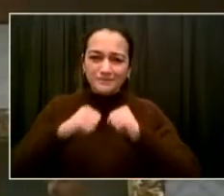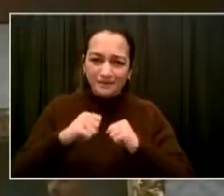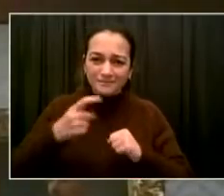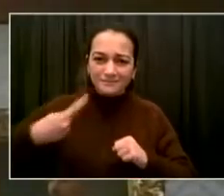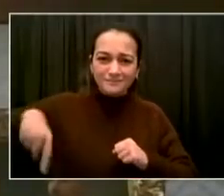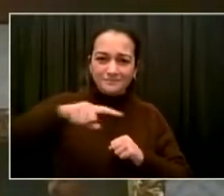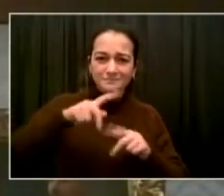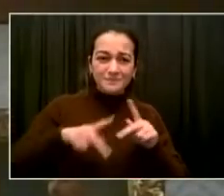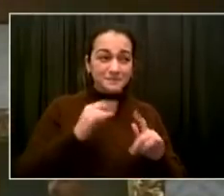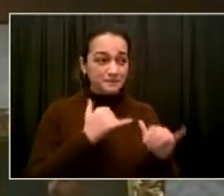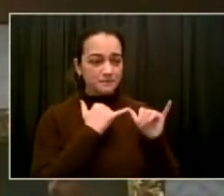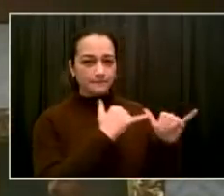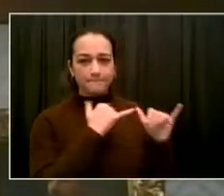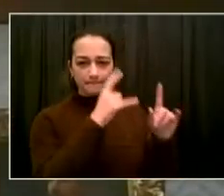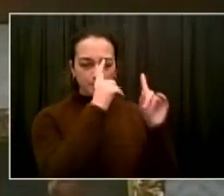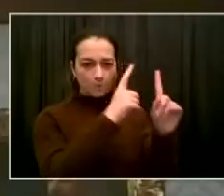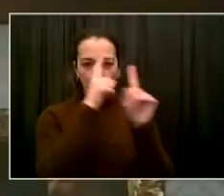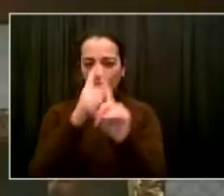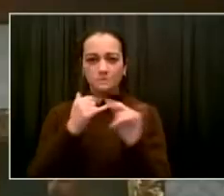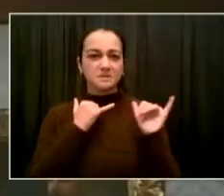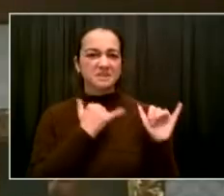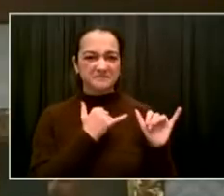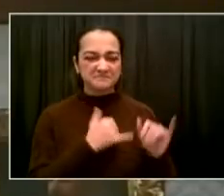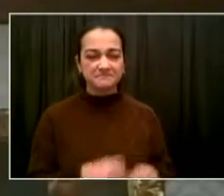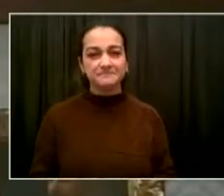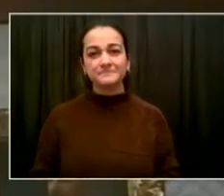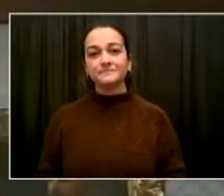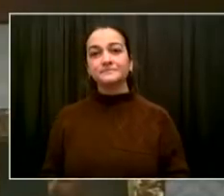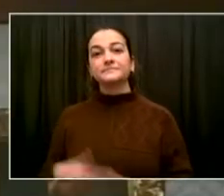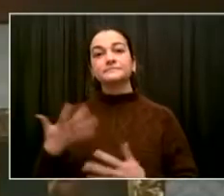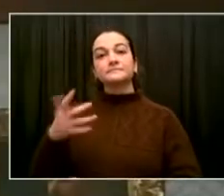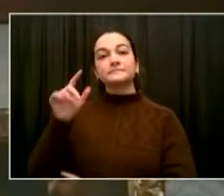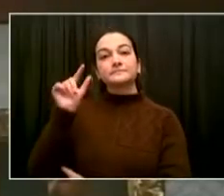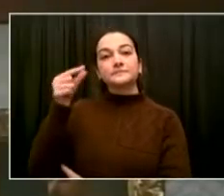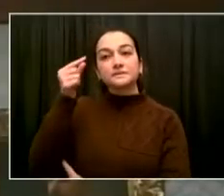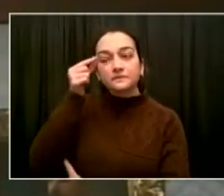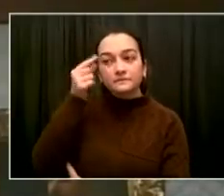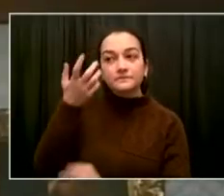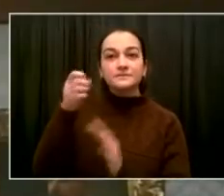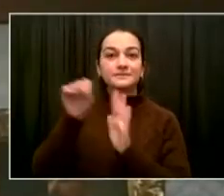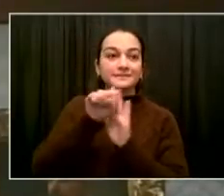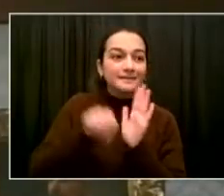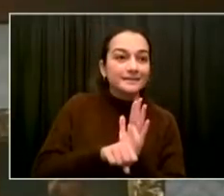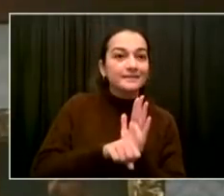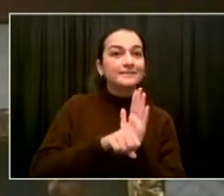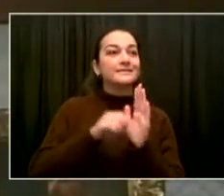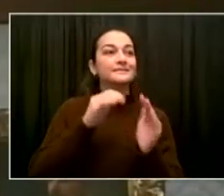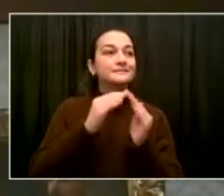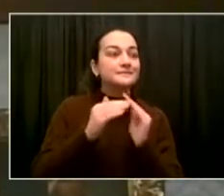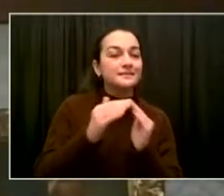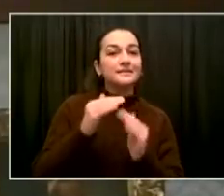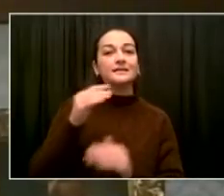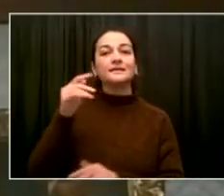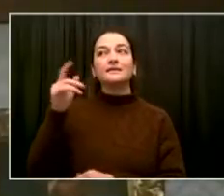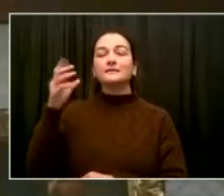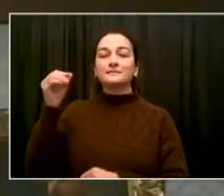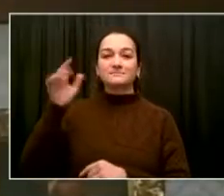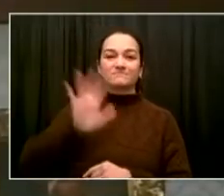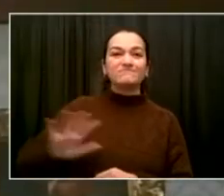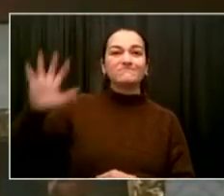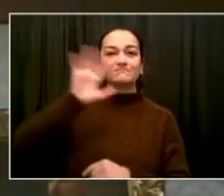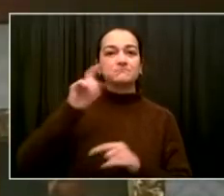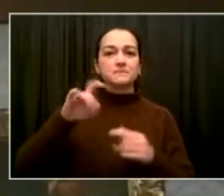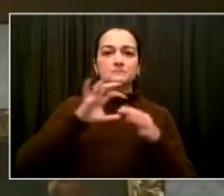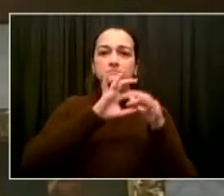stop the COVID surge so that we can protect New Yorkers and ensure that New York opens again in a prosperous